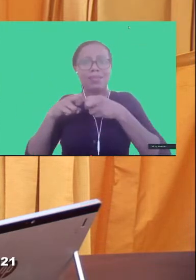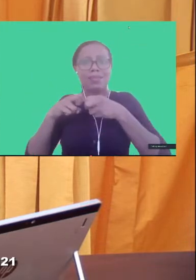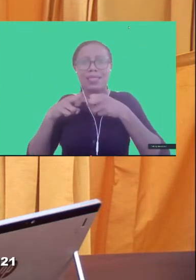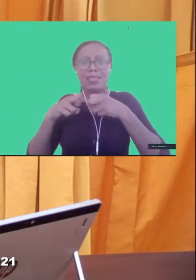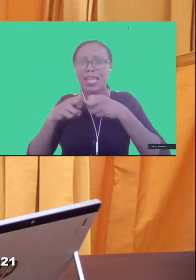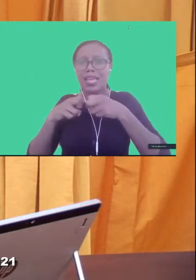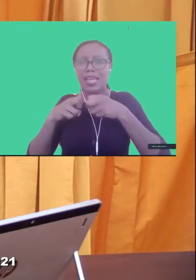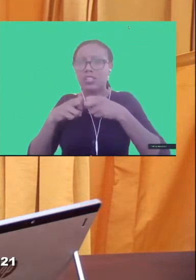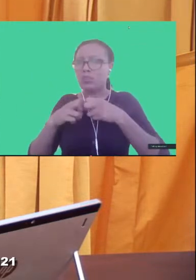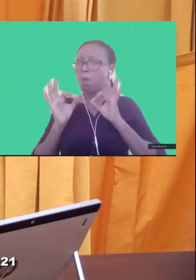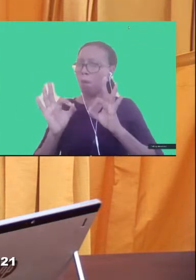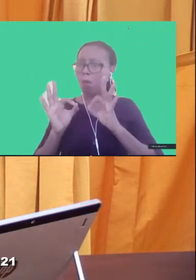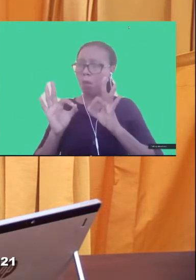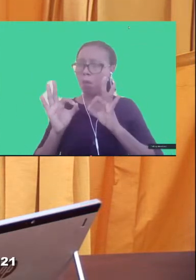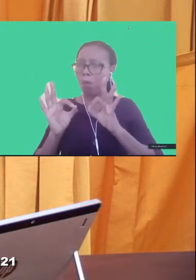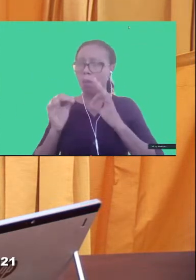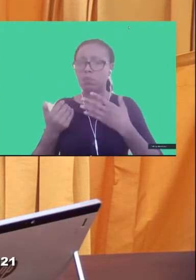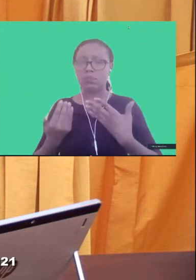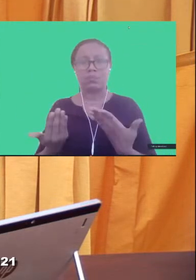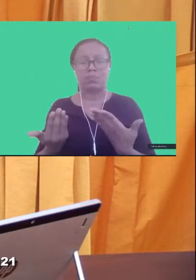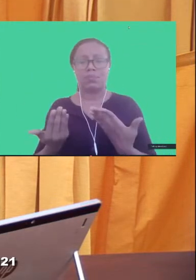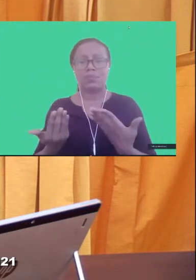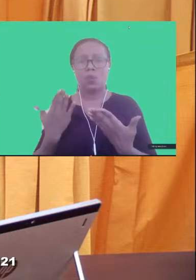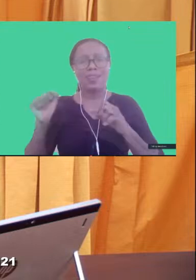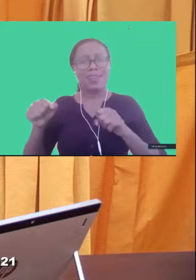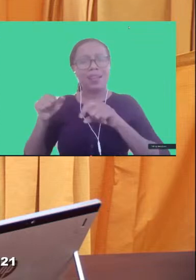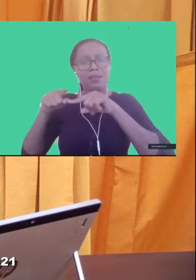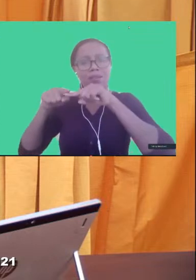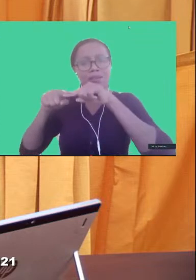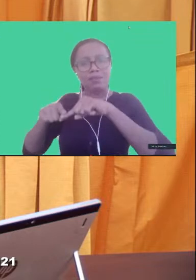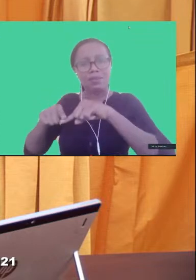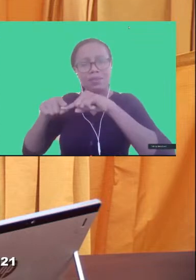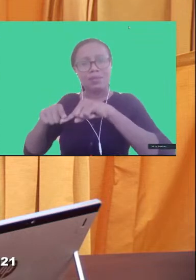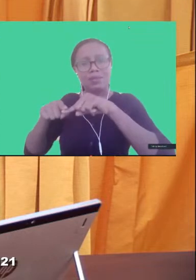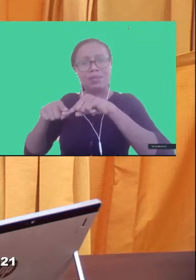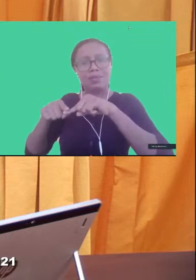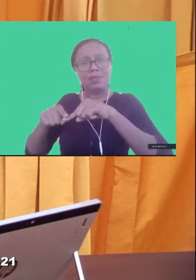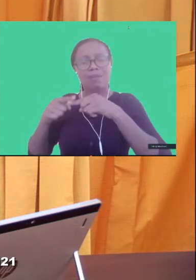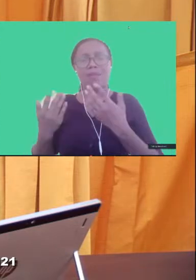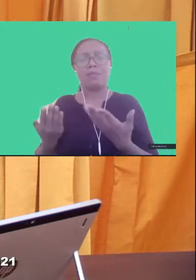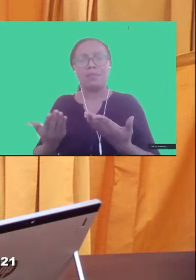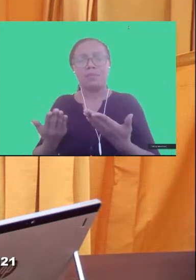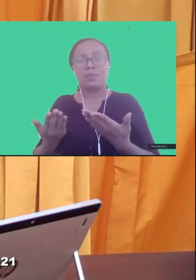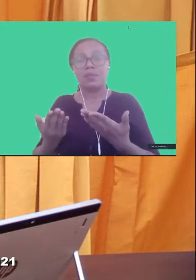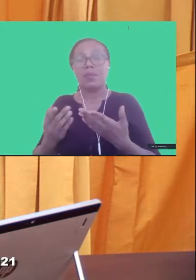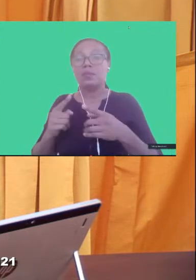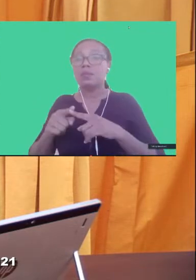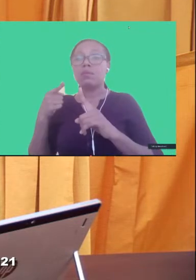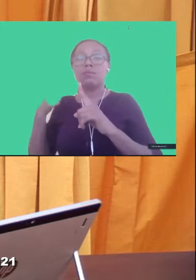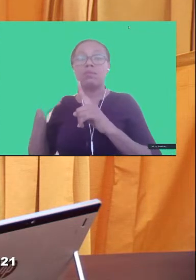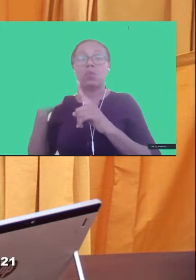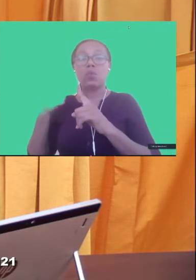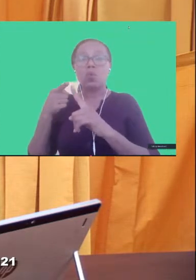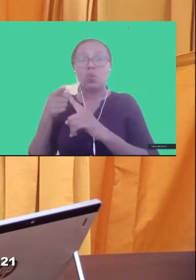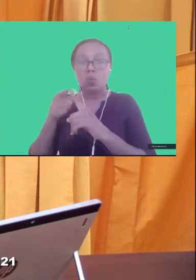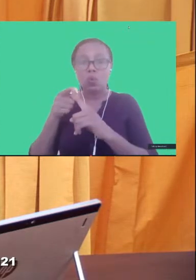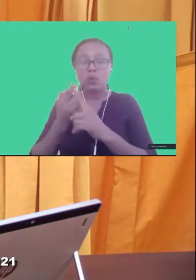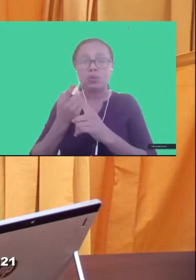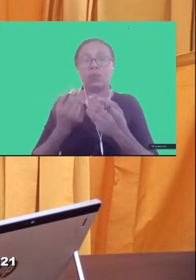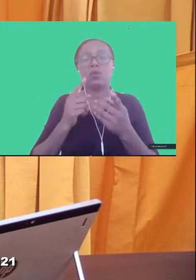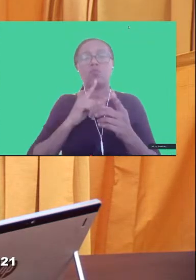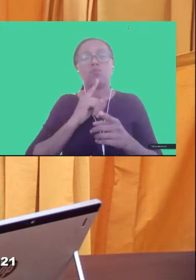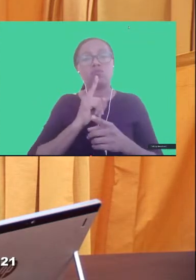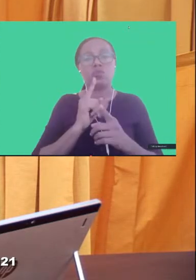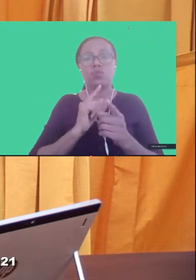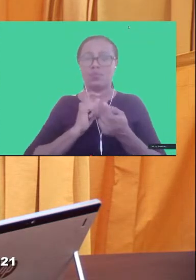reliable electricity. So the intent is, while we transition certainly from fossil fuel, that we're able